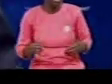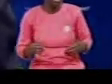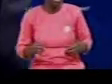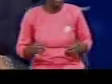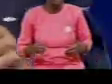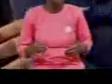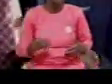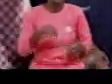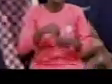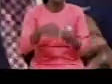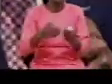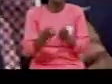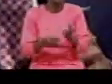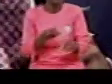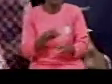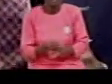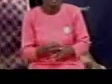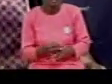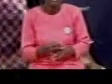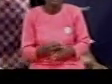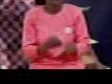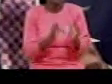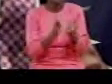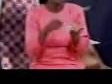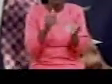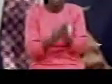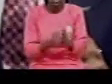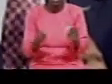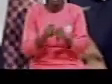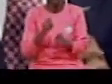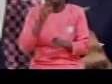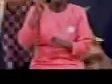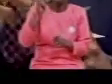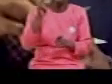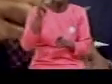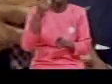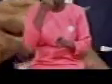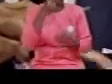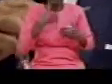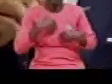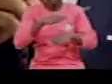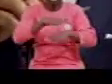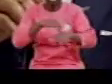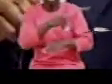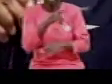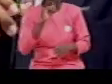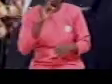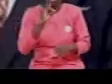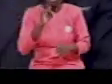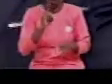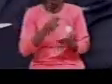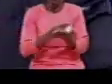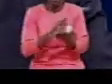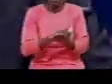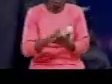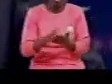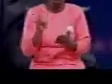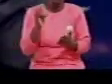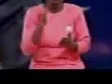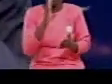15, but as he which has called you is holy, so be ye holy in all manner of